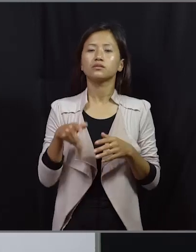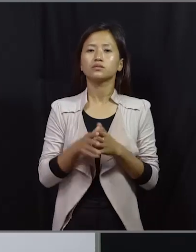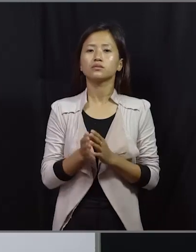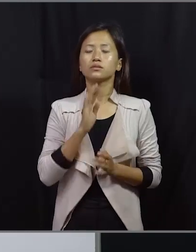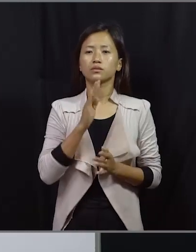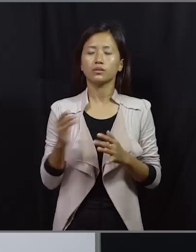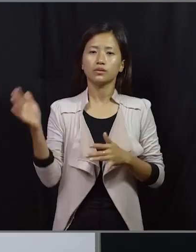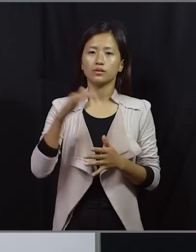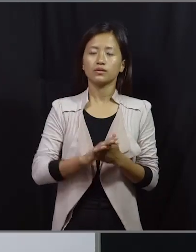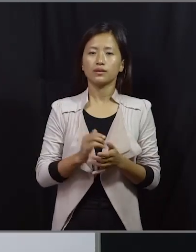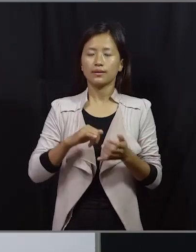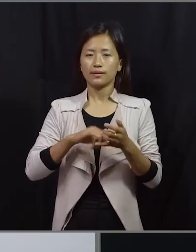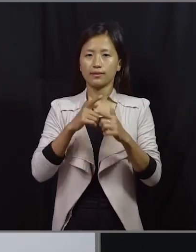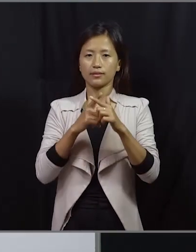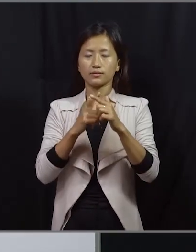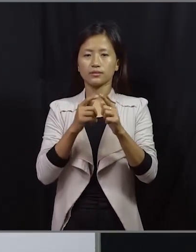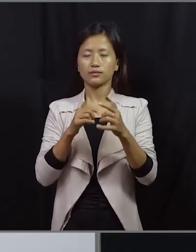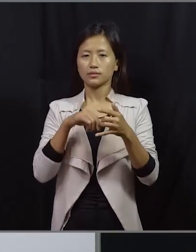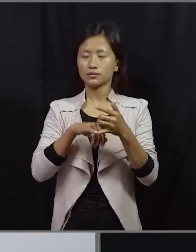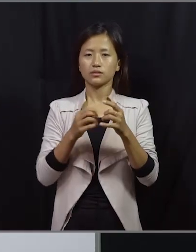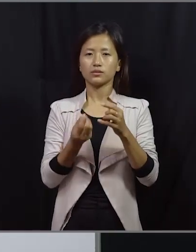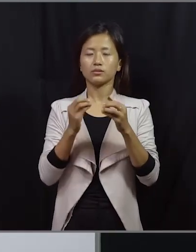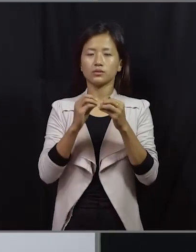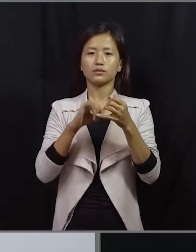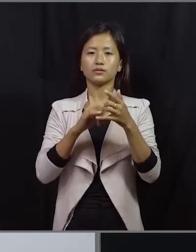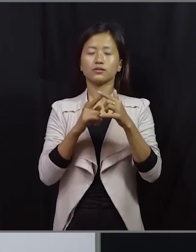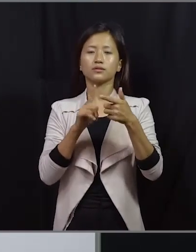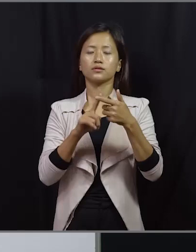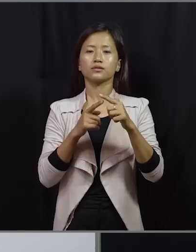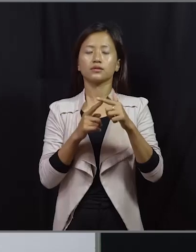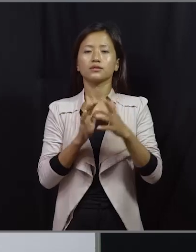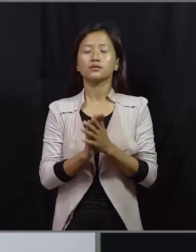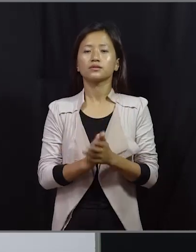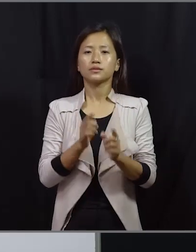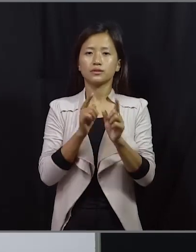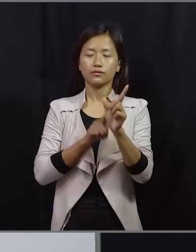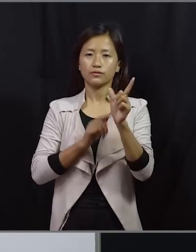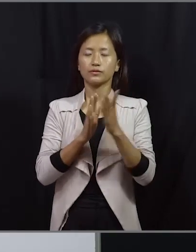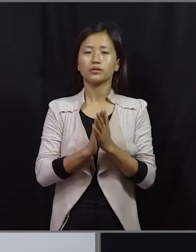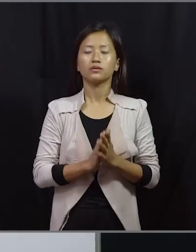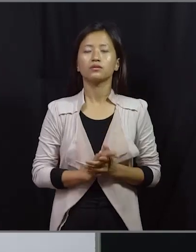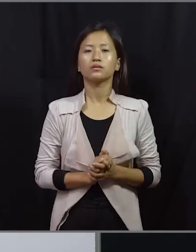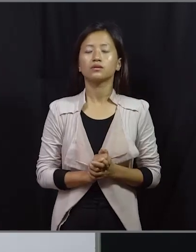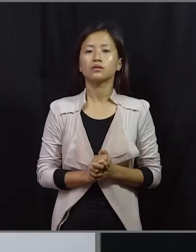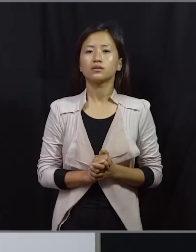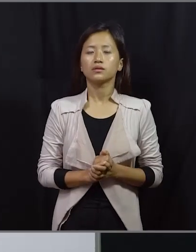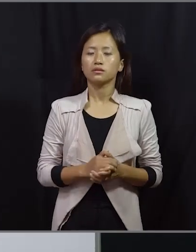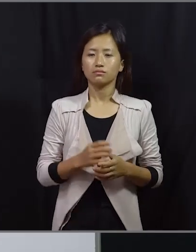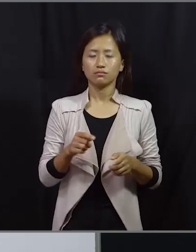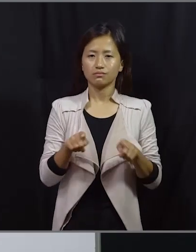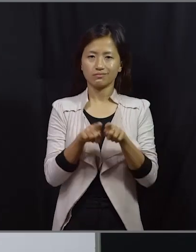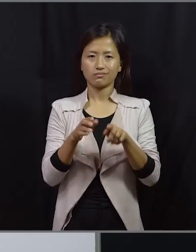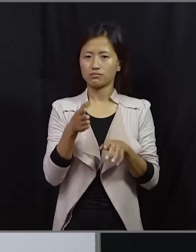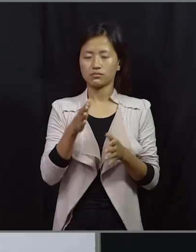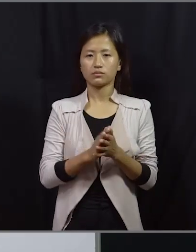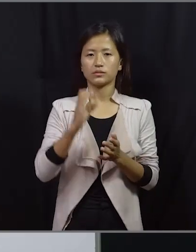X is a subset of Y. This is called subset symbol, okay? Not like C but little